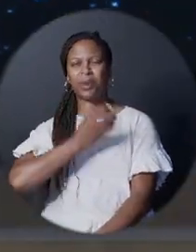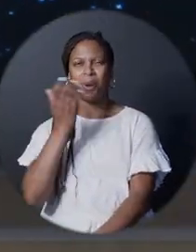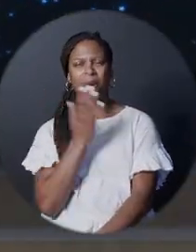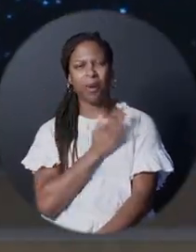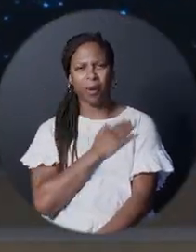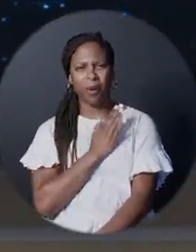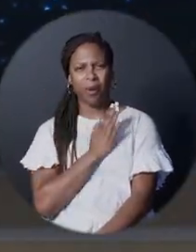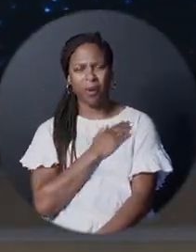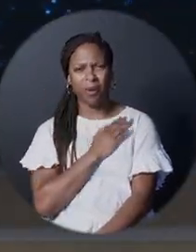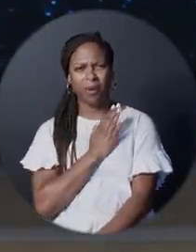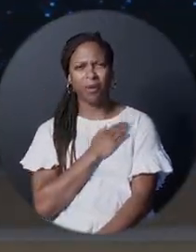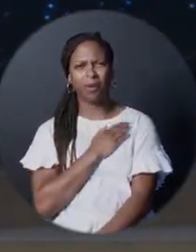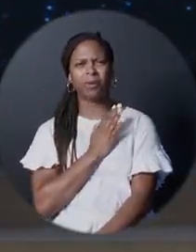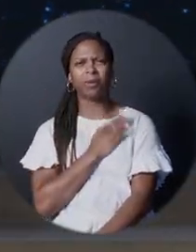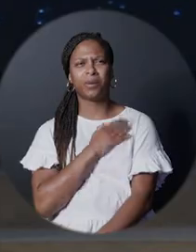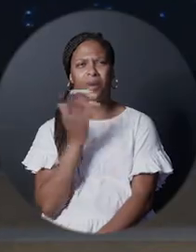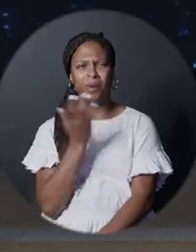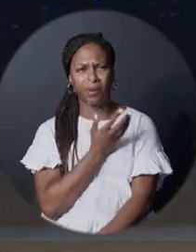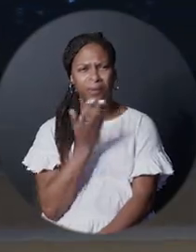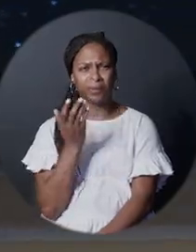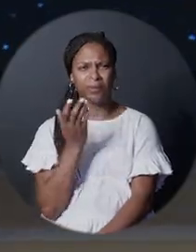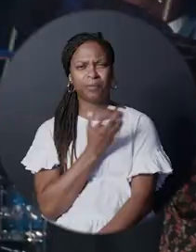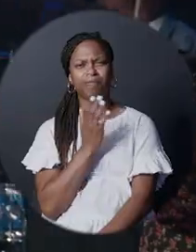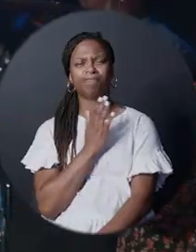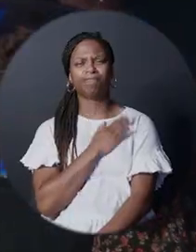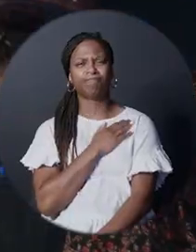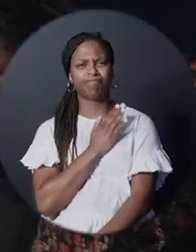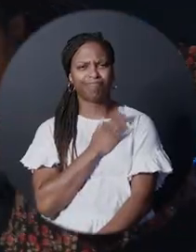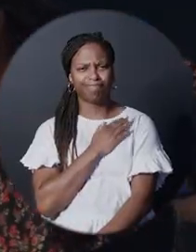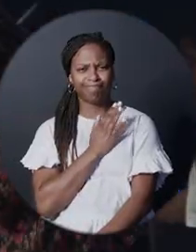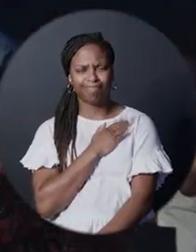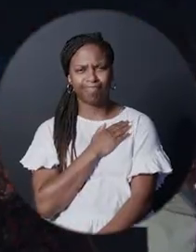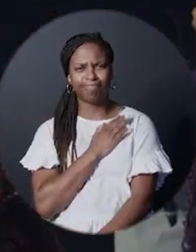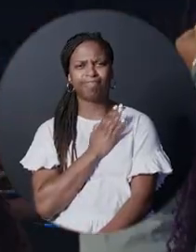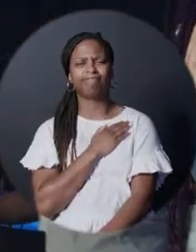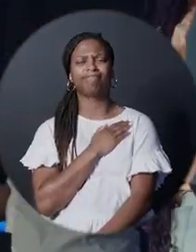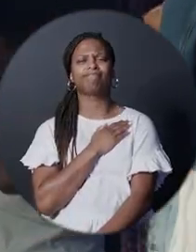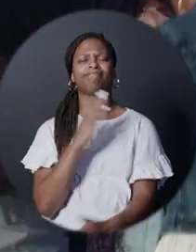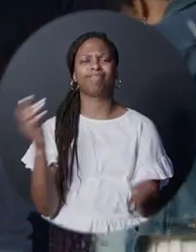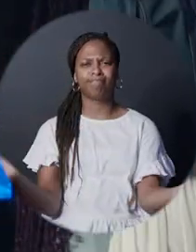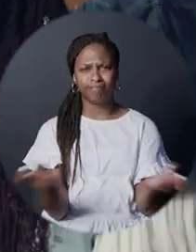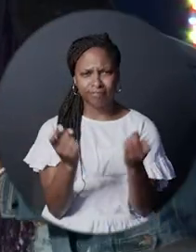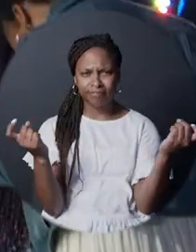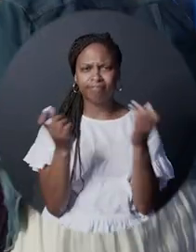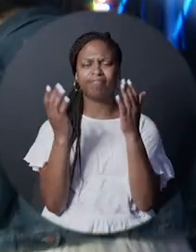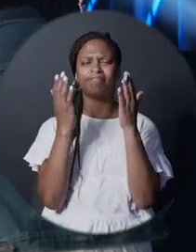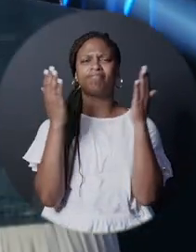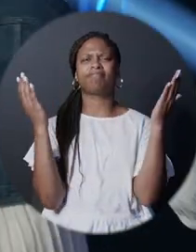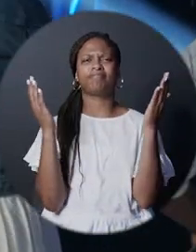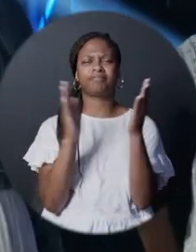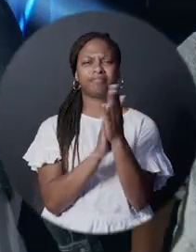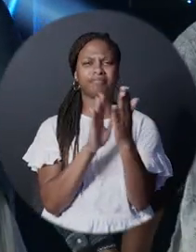Hallelujah. Oh, oh, oh, oh, oh, oh, oh.